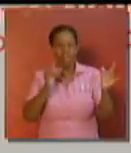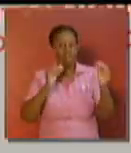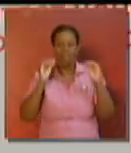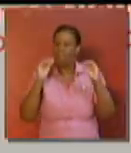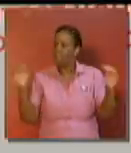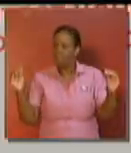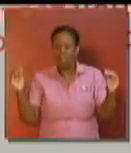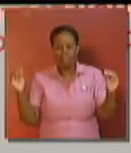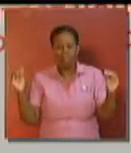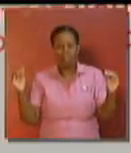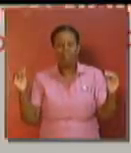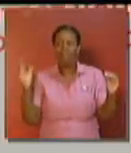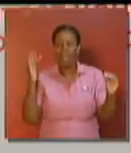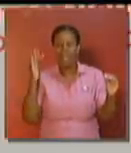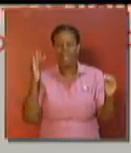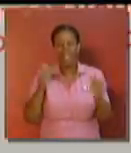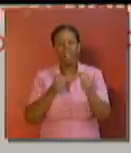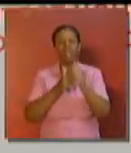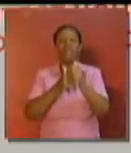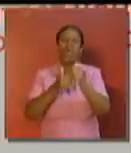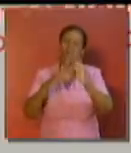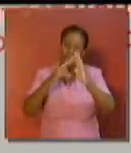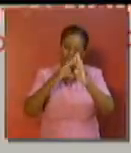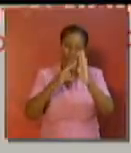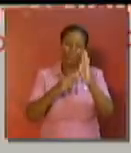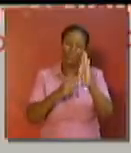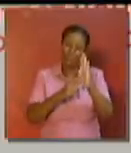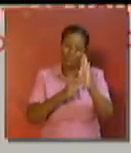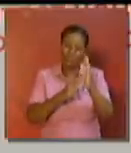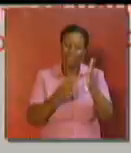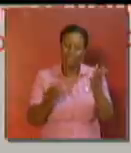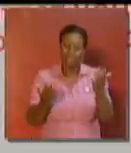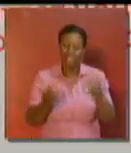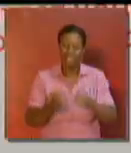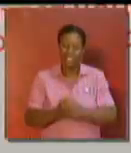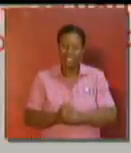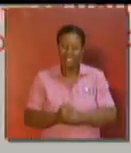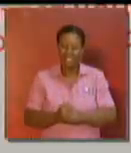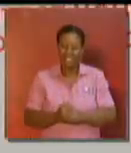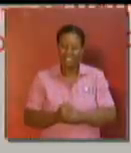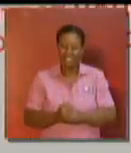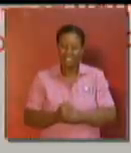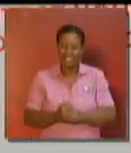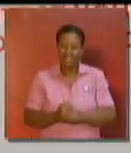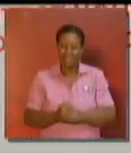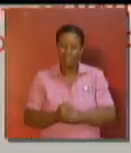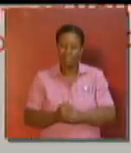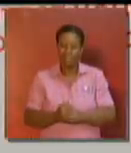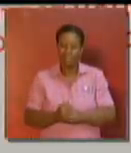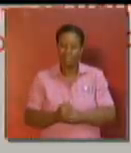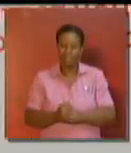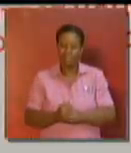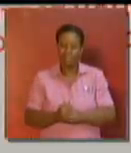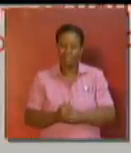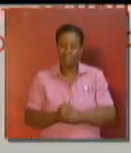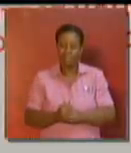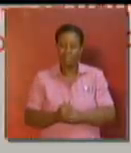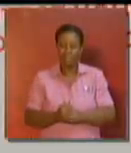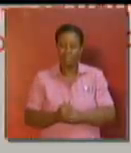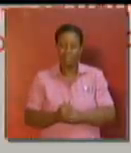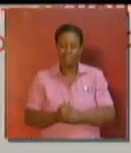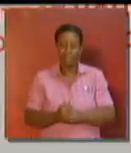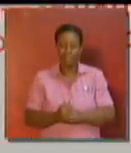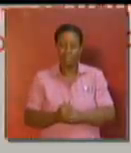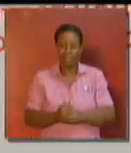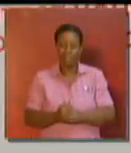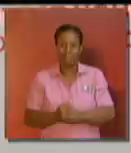household when we have home quarantining going on. Now, clearly, you can have the situation where you did not know you were